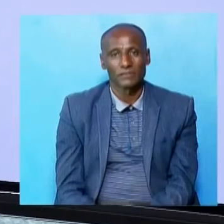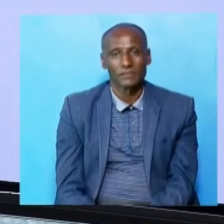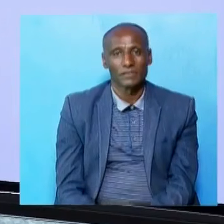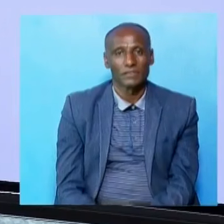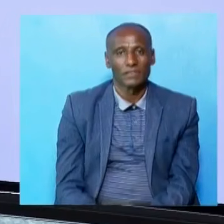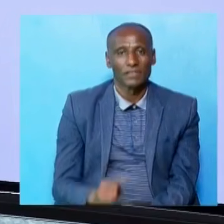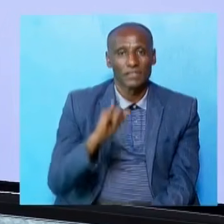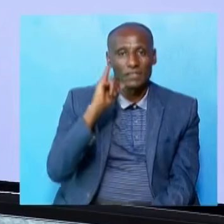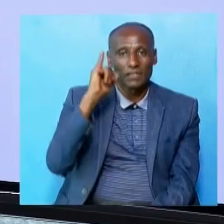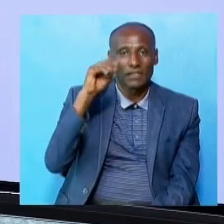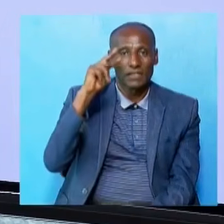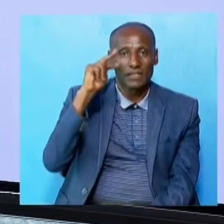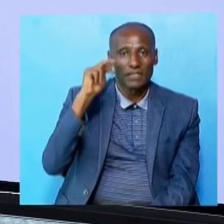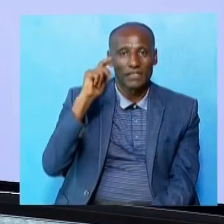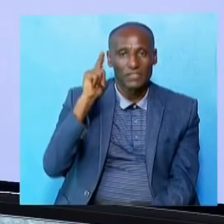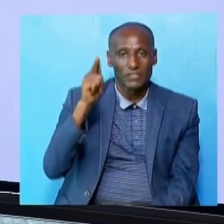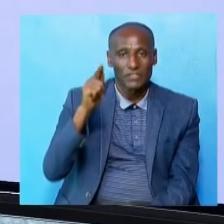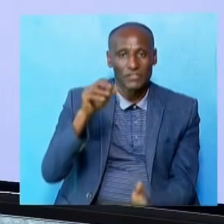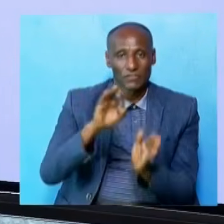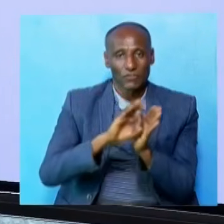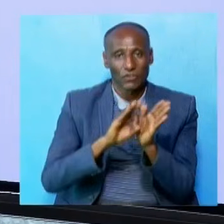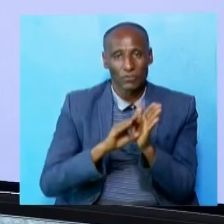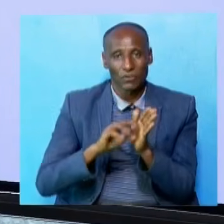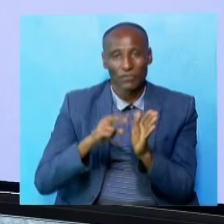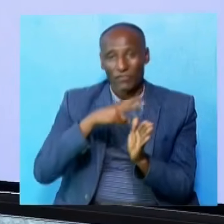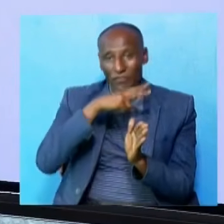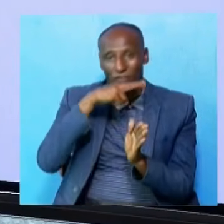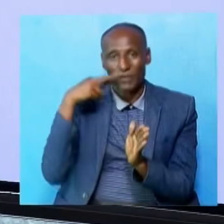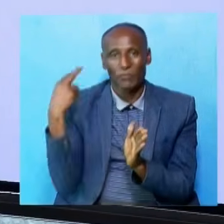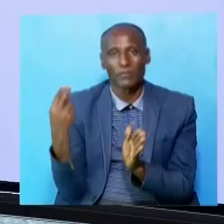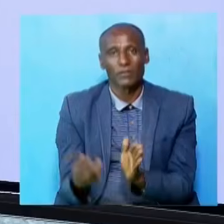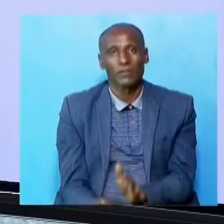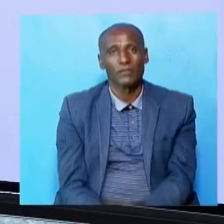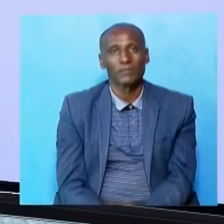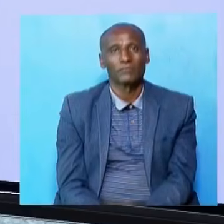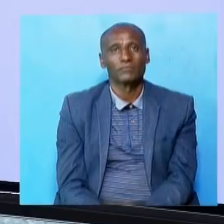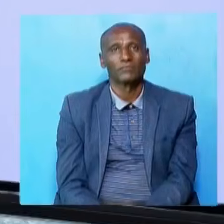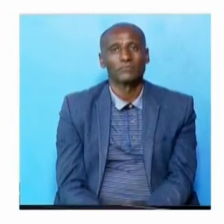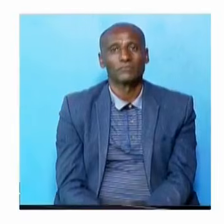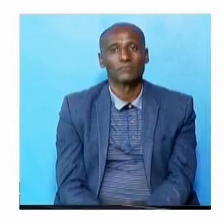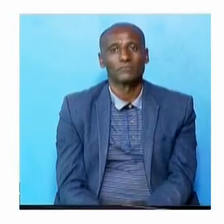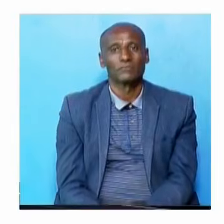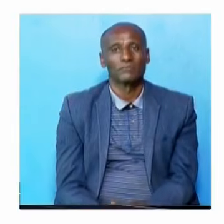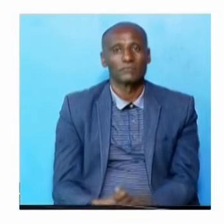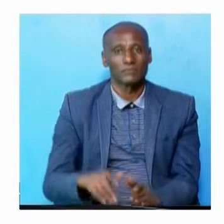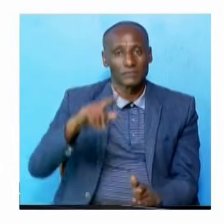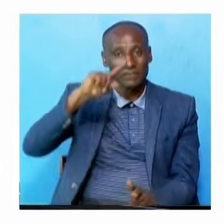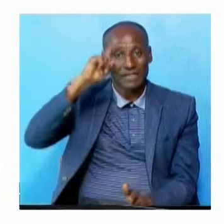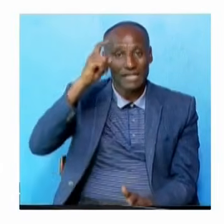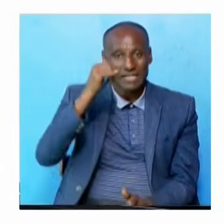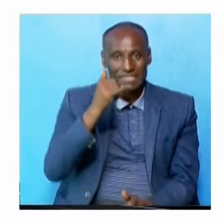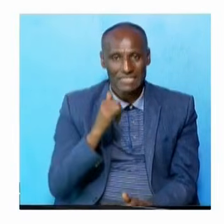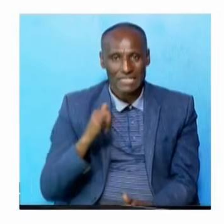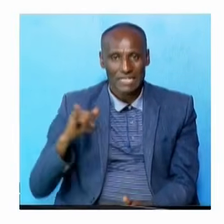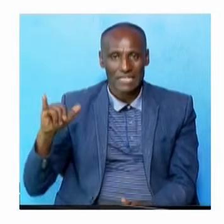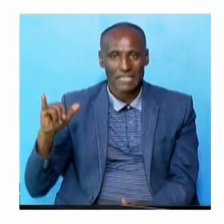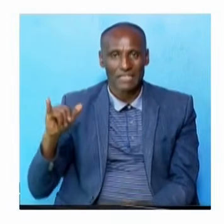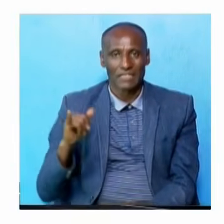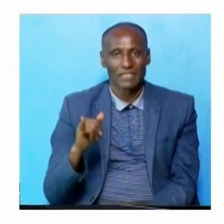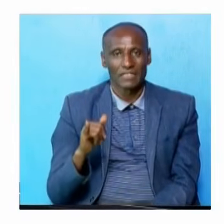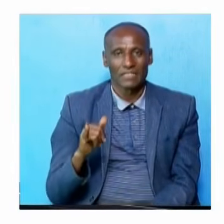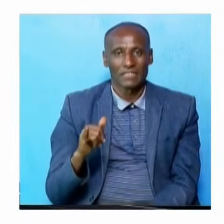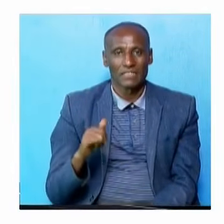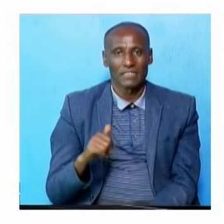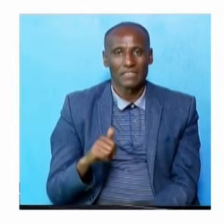It is the ing form of the verb, okay? Were they asking, good. Were